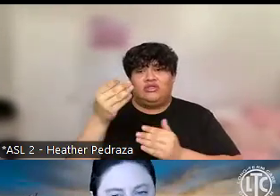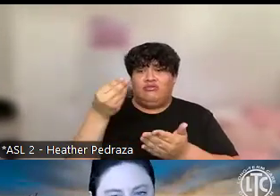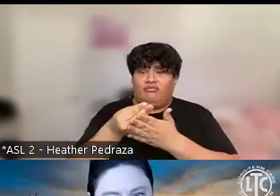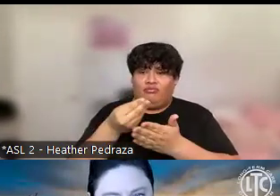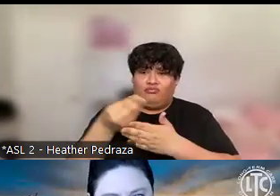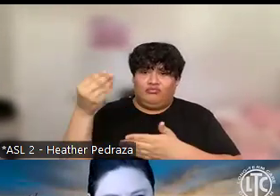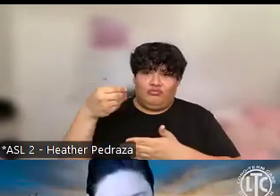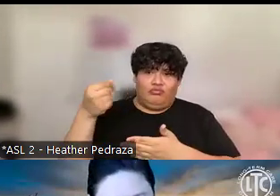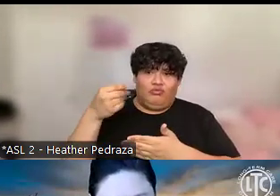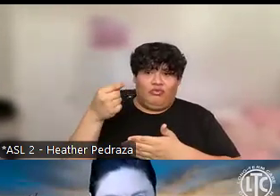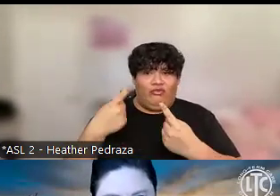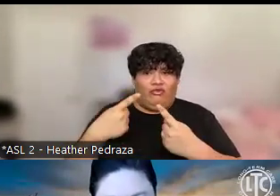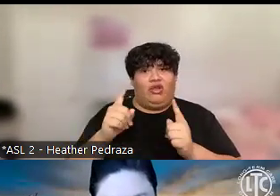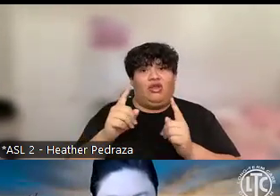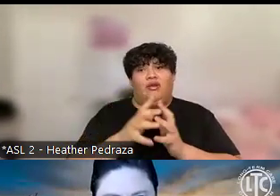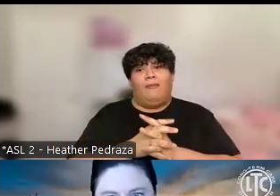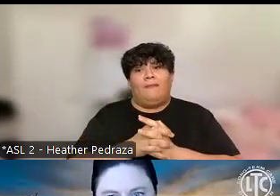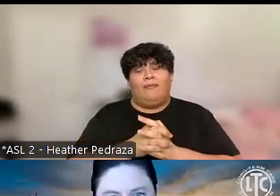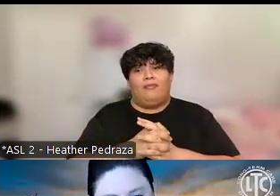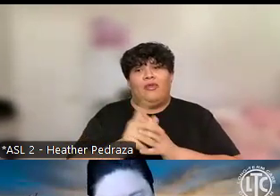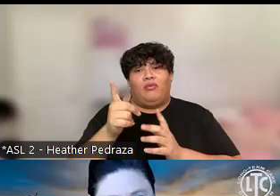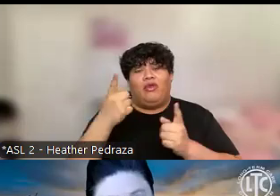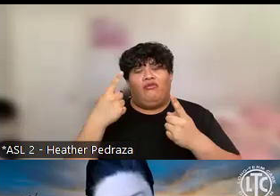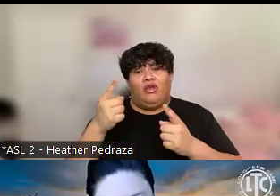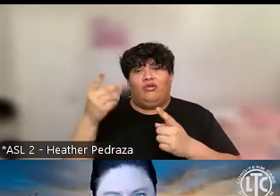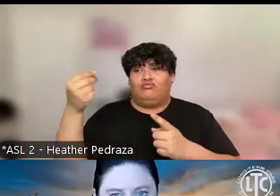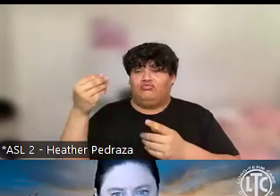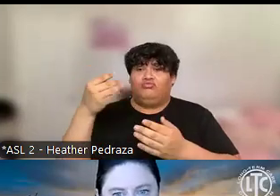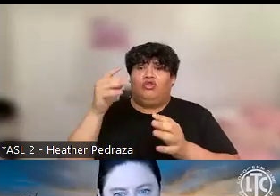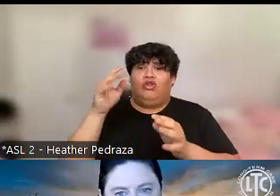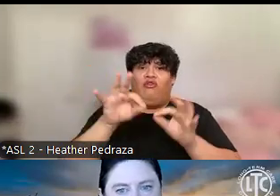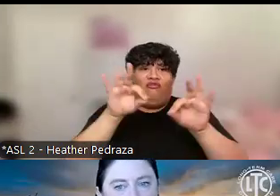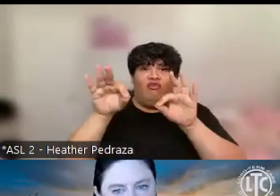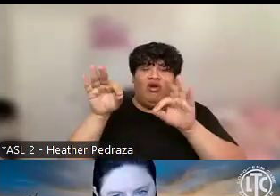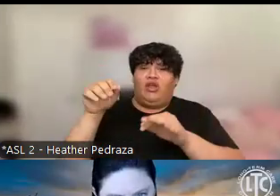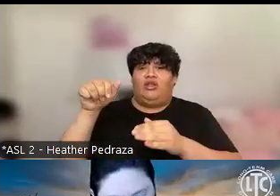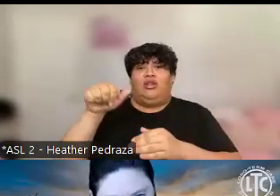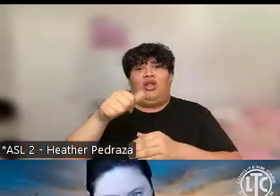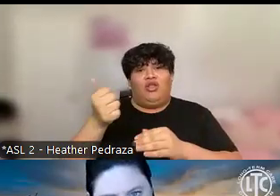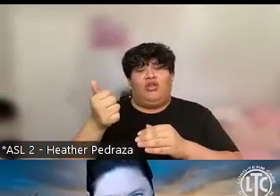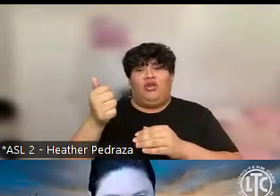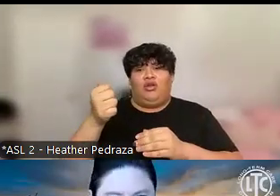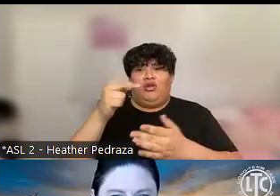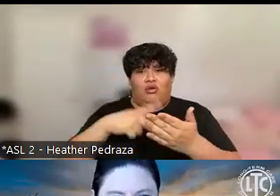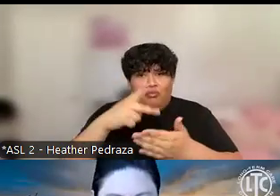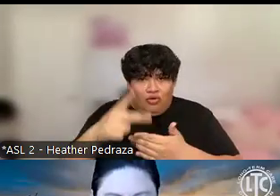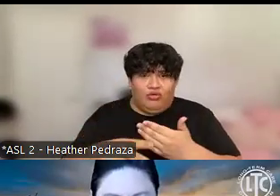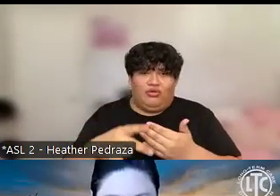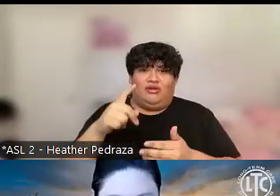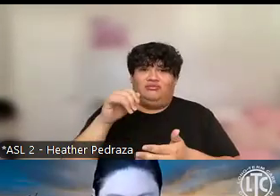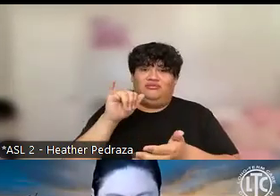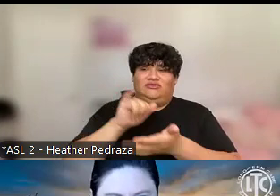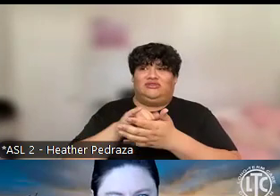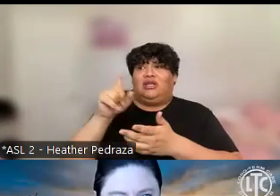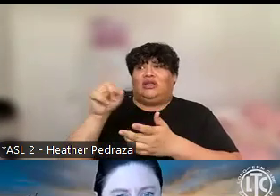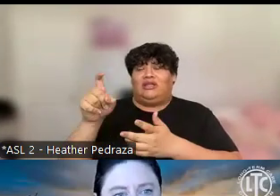we were able at the state office to distribute funds directly to local programs that directly impacted their staffing